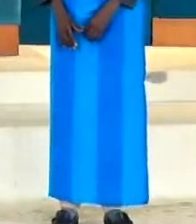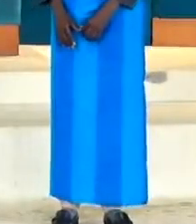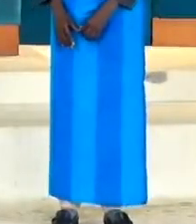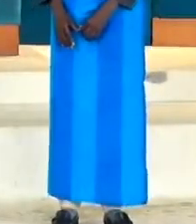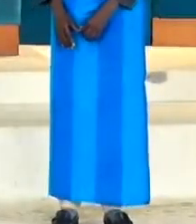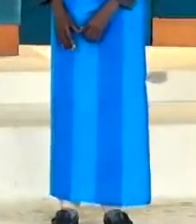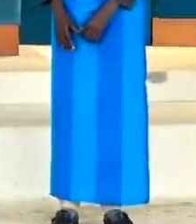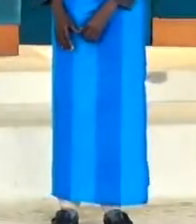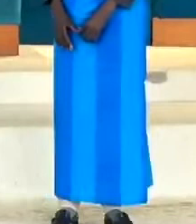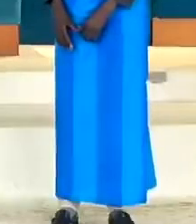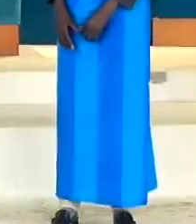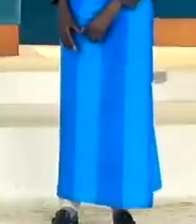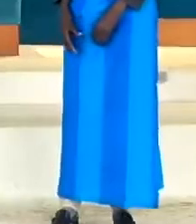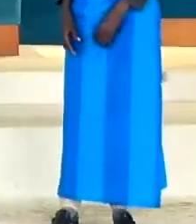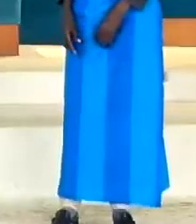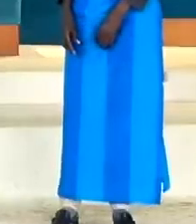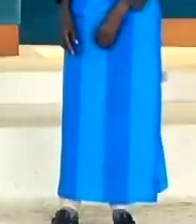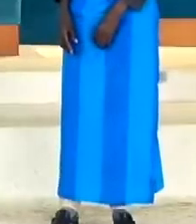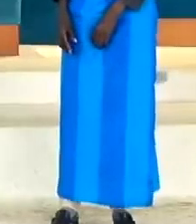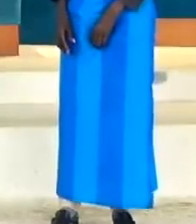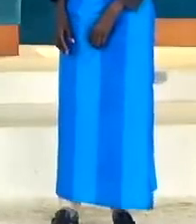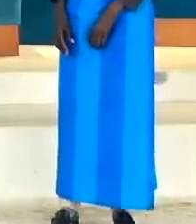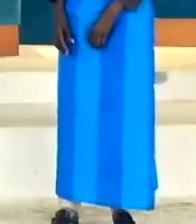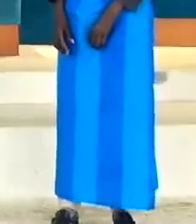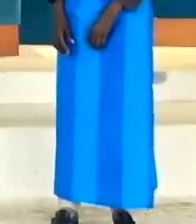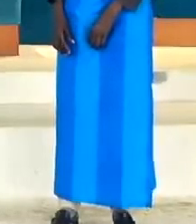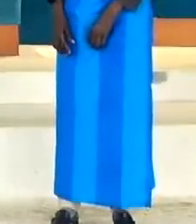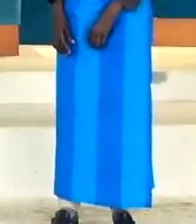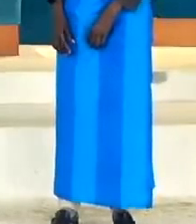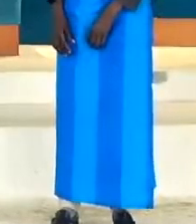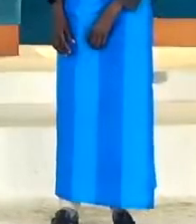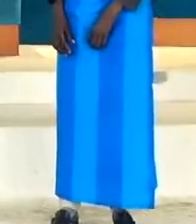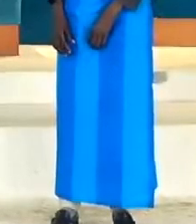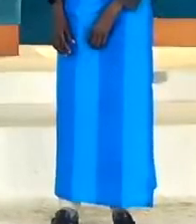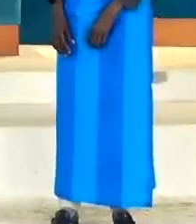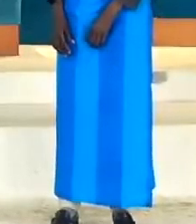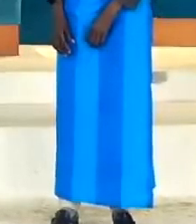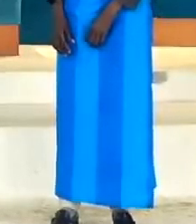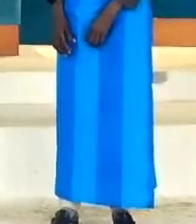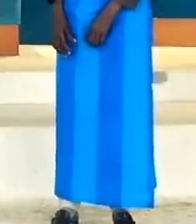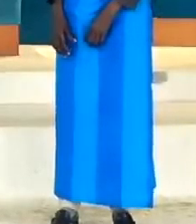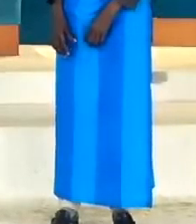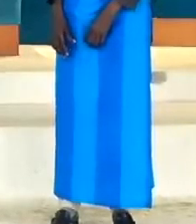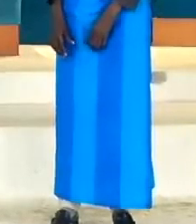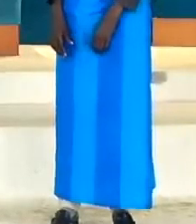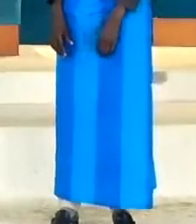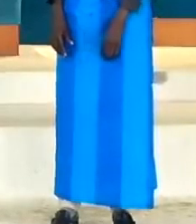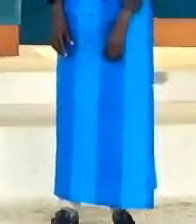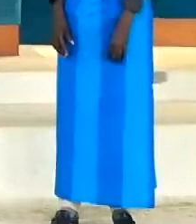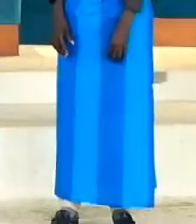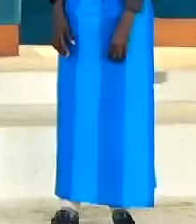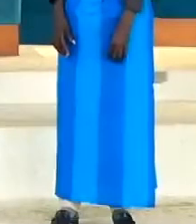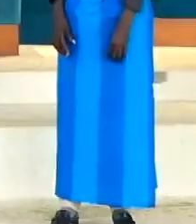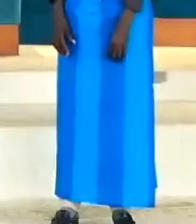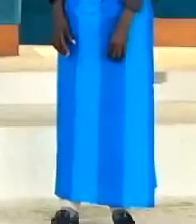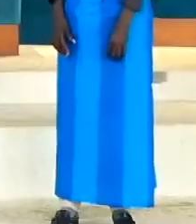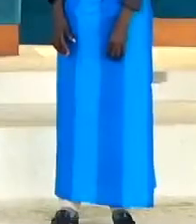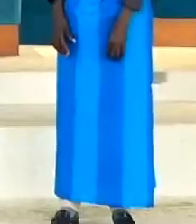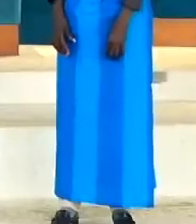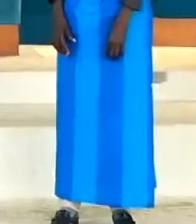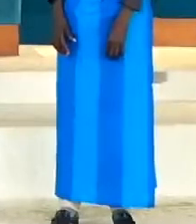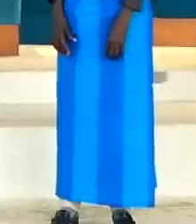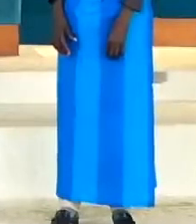Fellow members of the council, to begin with, it is great news that many in Antioch and Jerusalem have learned and accepted